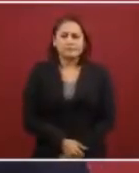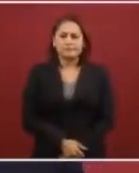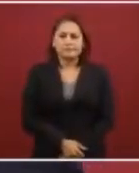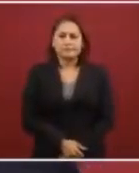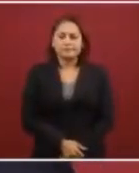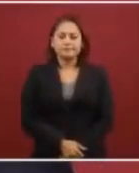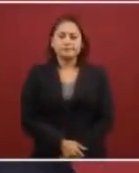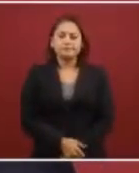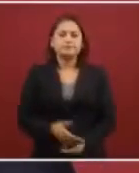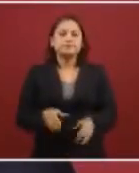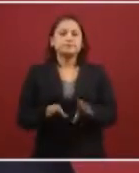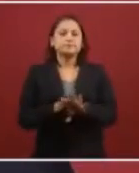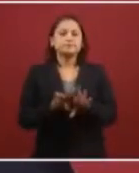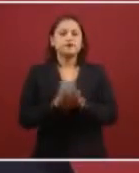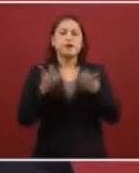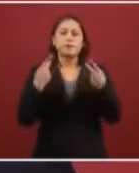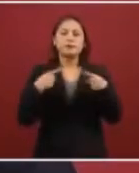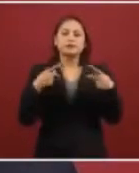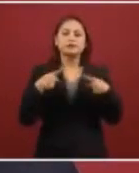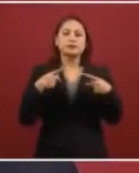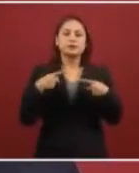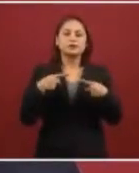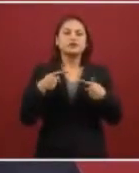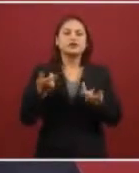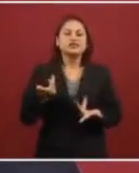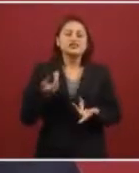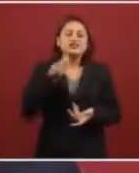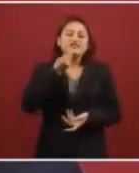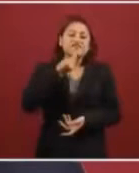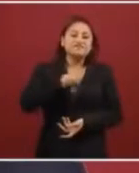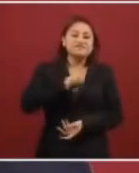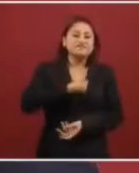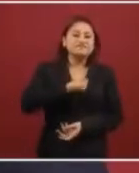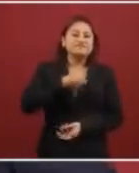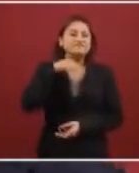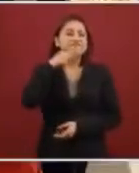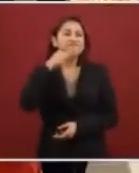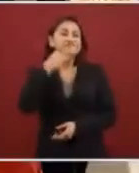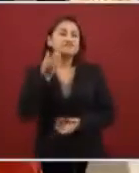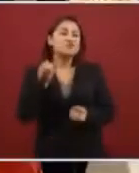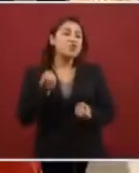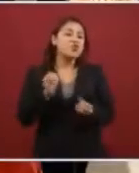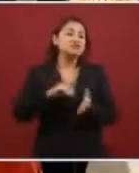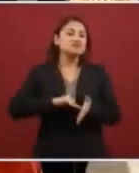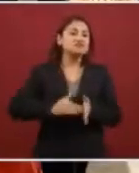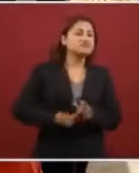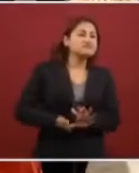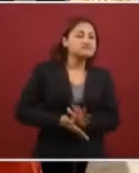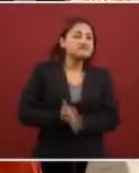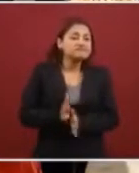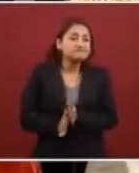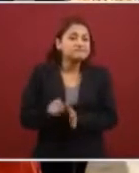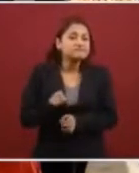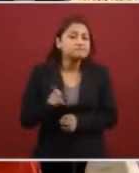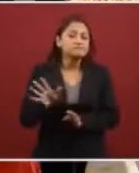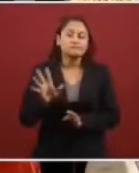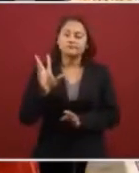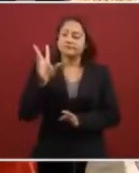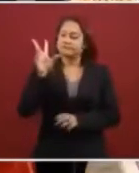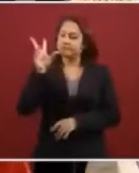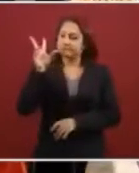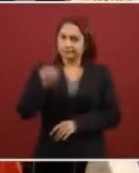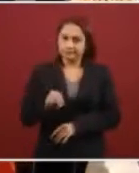sea cómplice de la corrupción. And don't be accomplices to that corruption. Hay universidades que there's organizan universities that organize